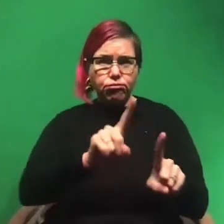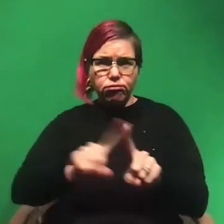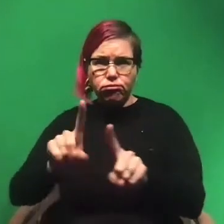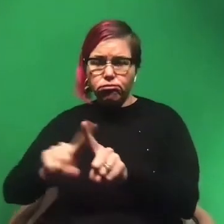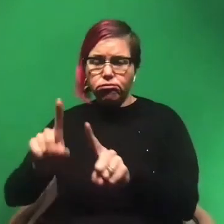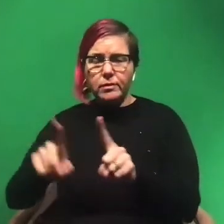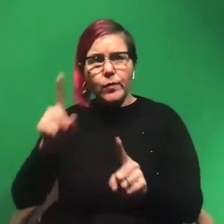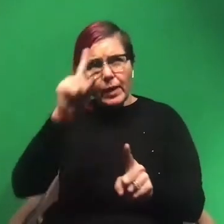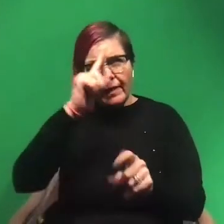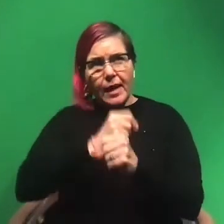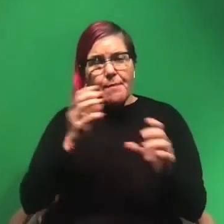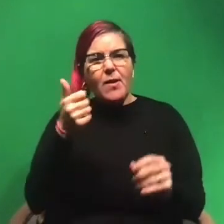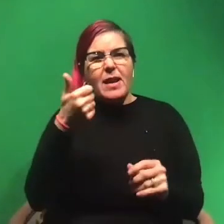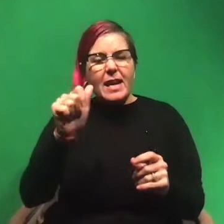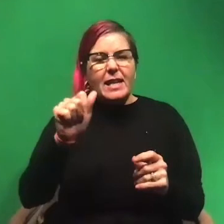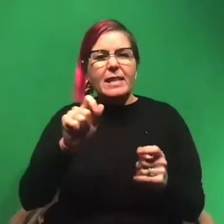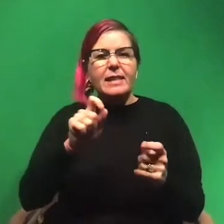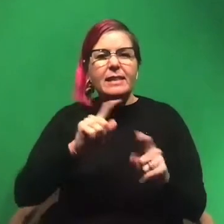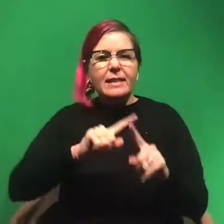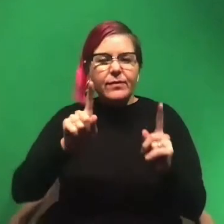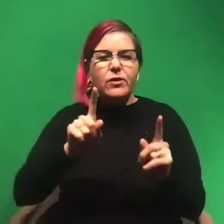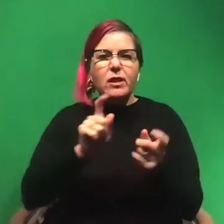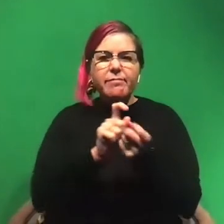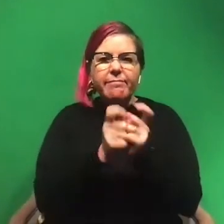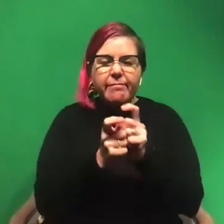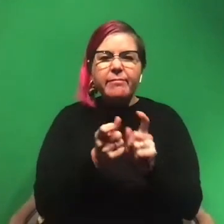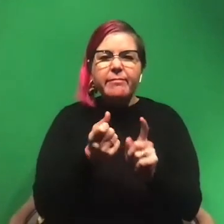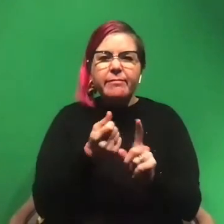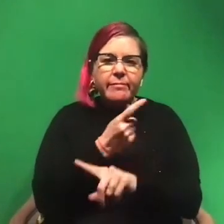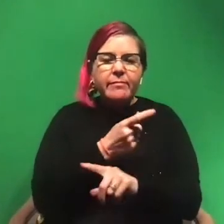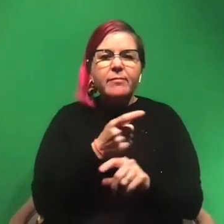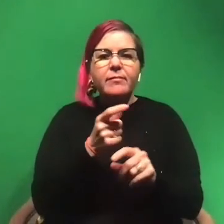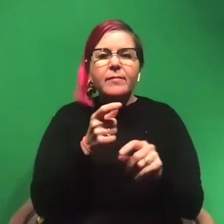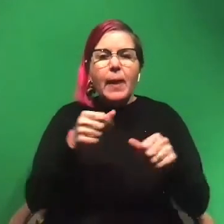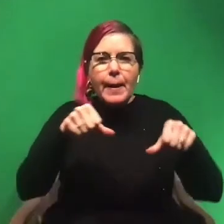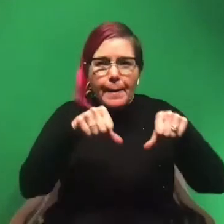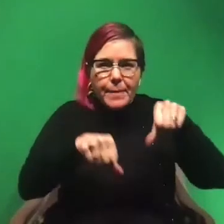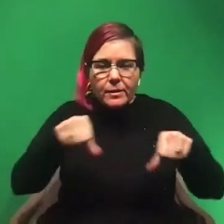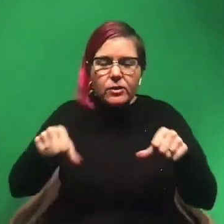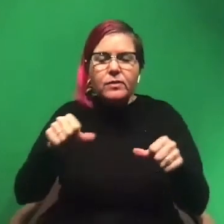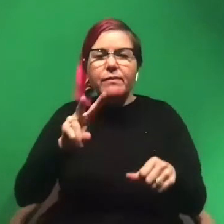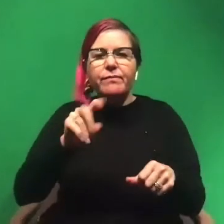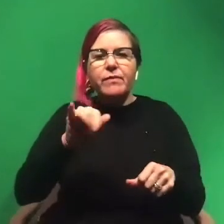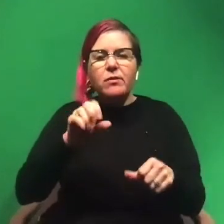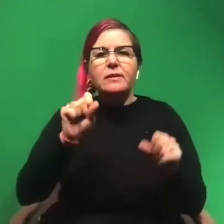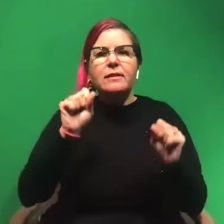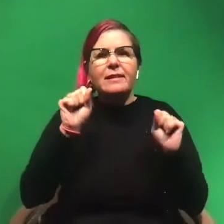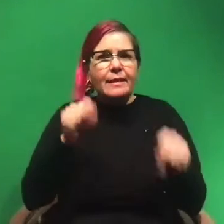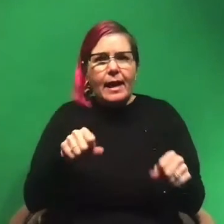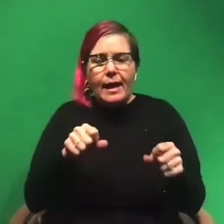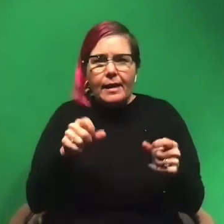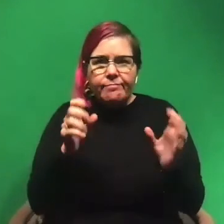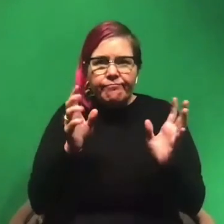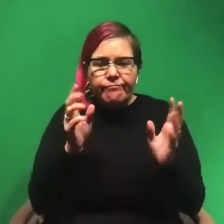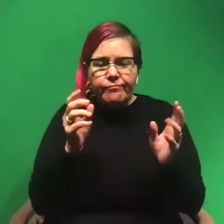about any different permutation in a puzzle, viruses can probably do that.